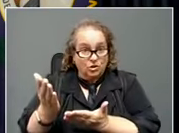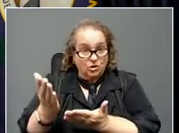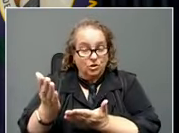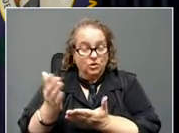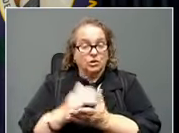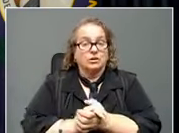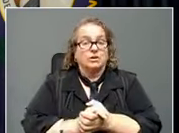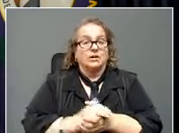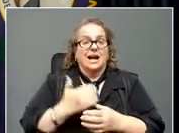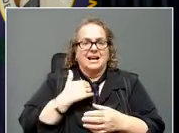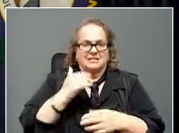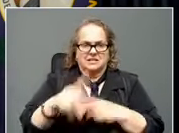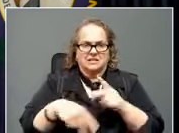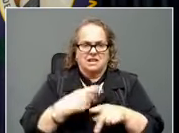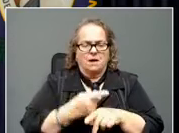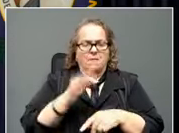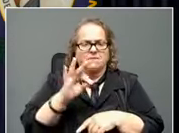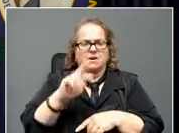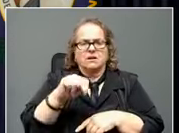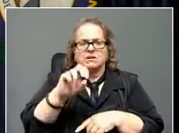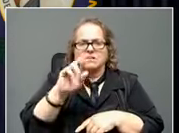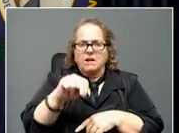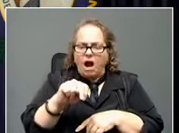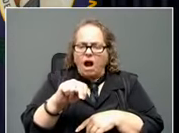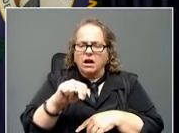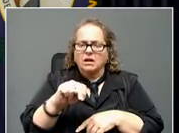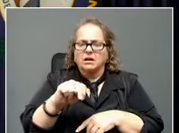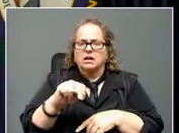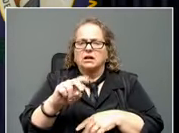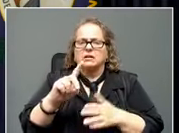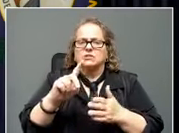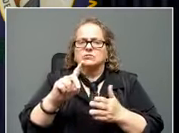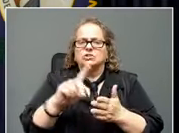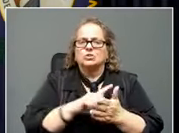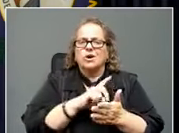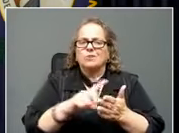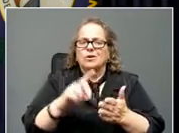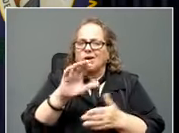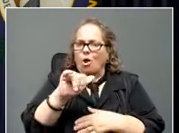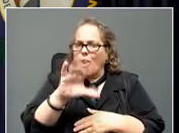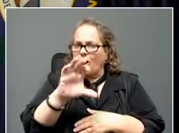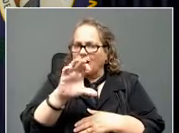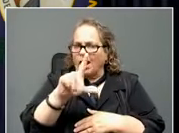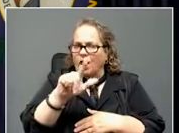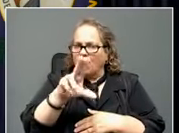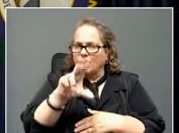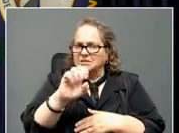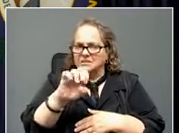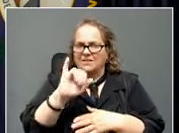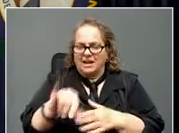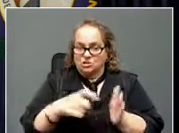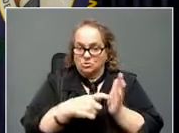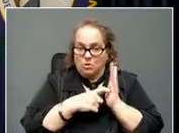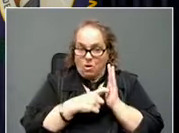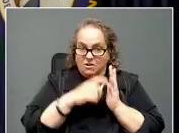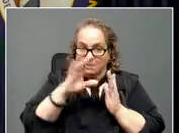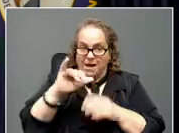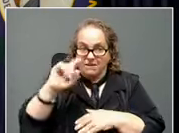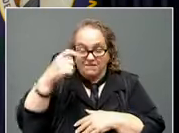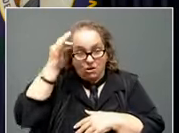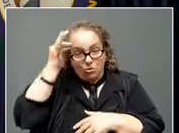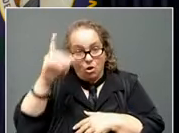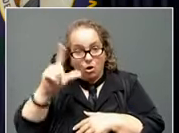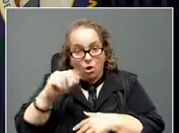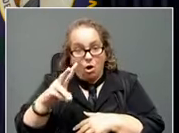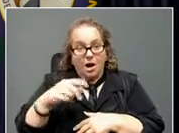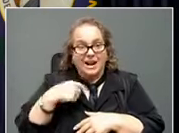of non-discrimination clause that is required, or the cabinet says is required by federal law. I think